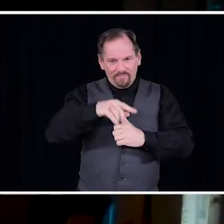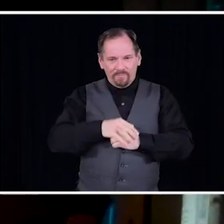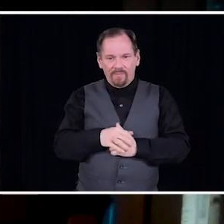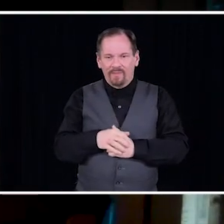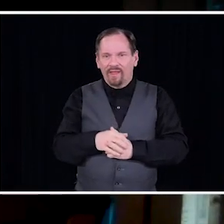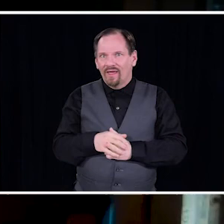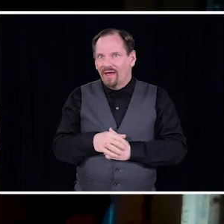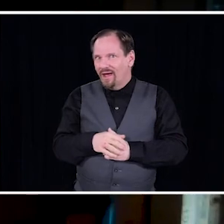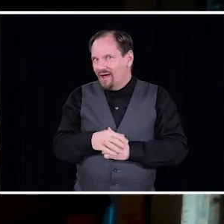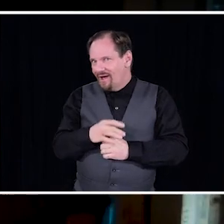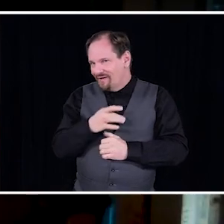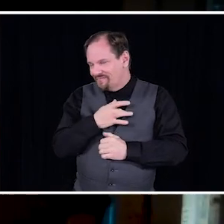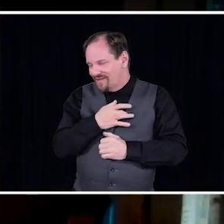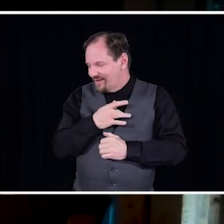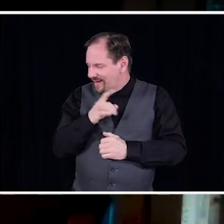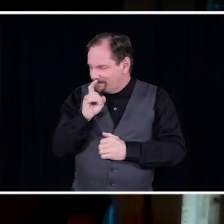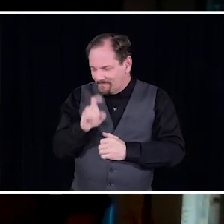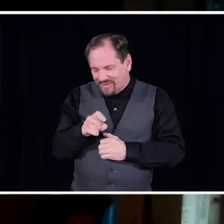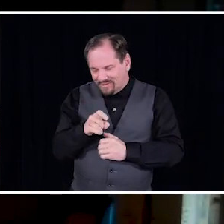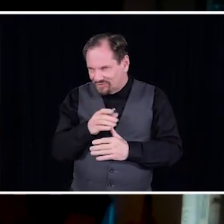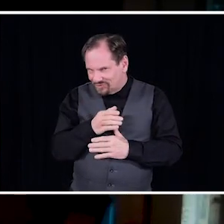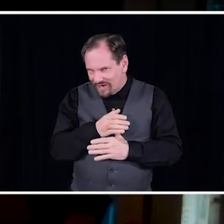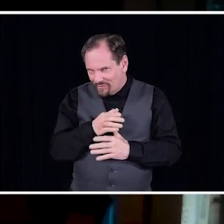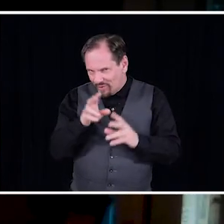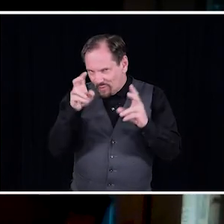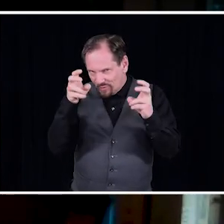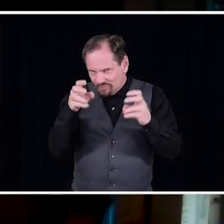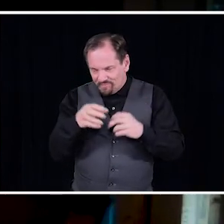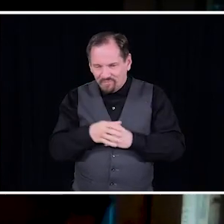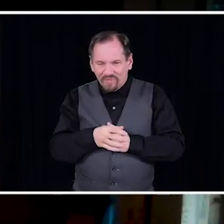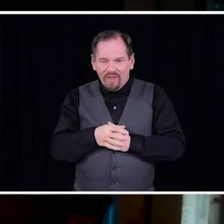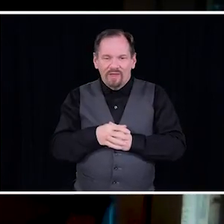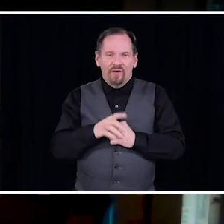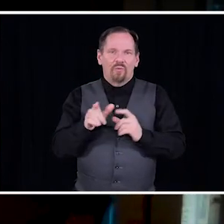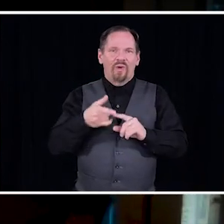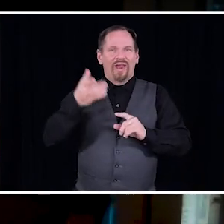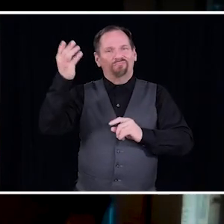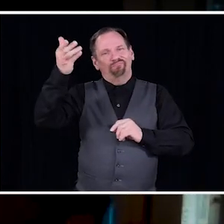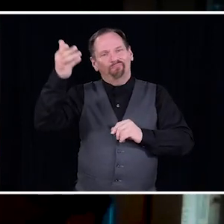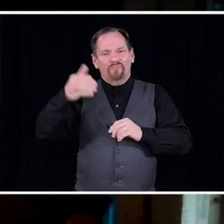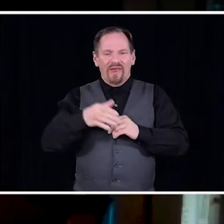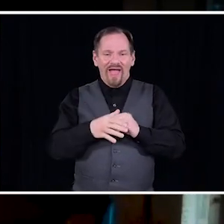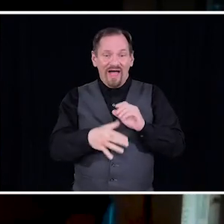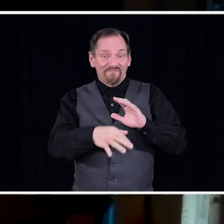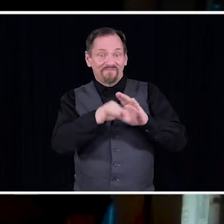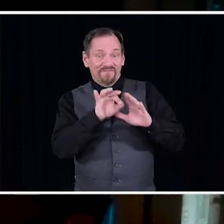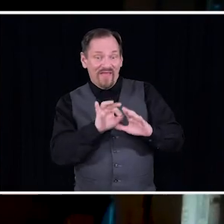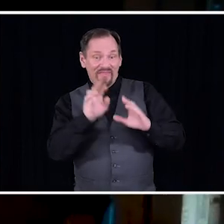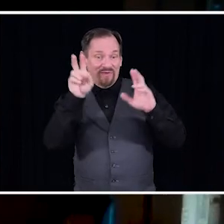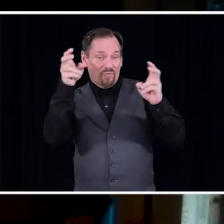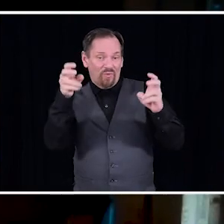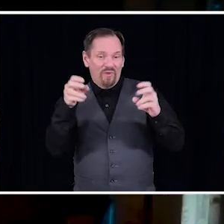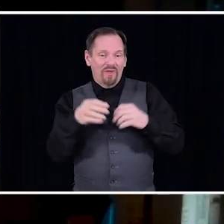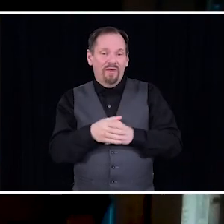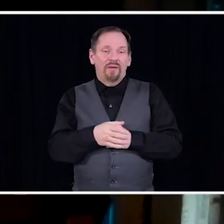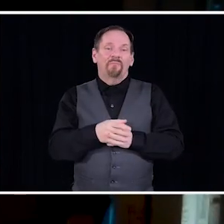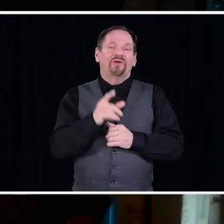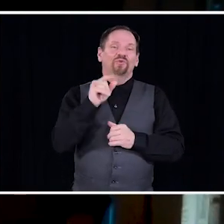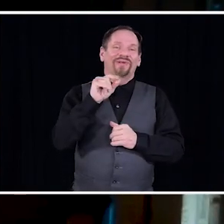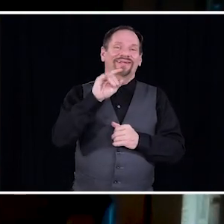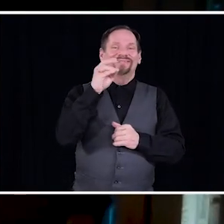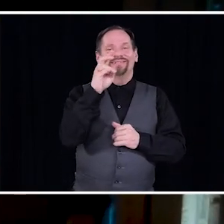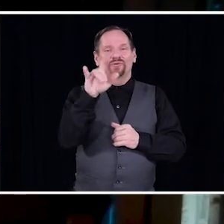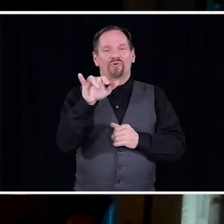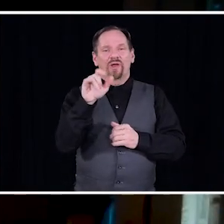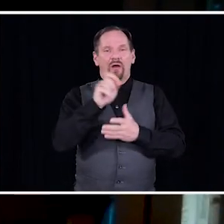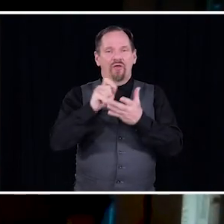I feel as though I'm obliged to share a quote when delivering an address. I stumbled upon this quote by the great 20th century